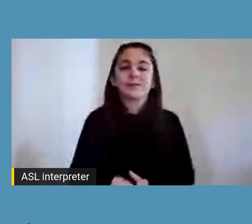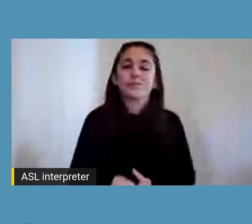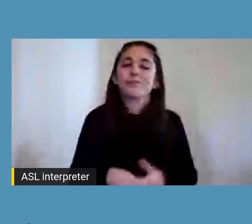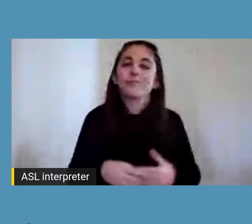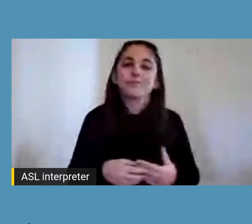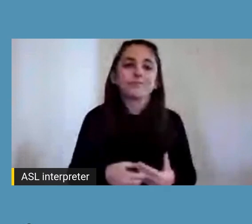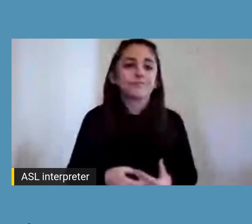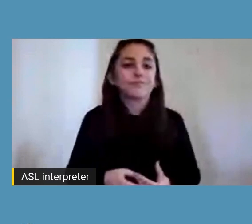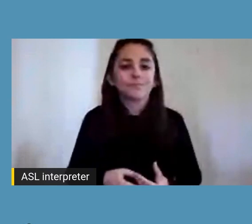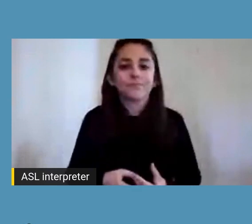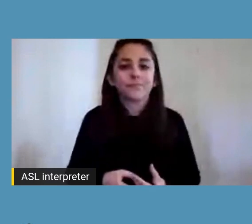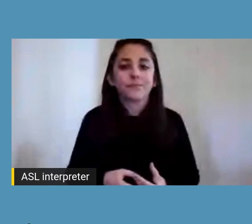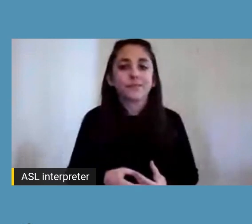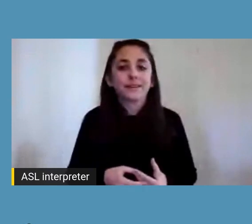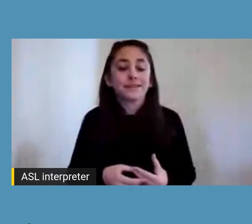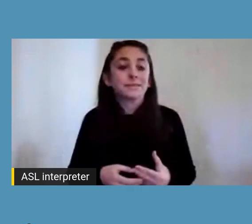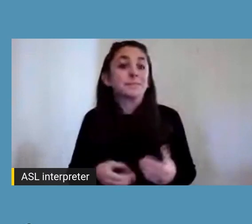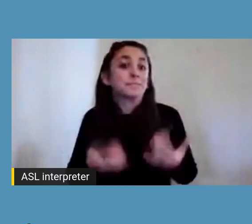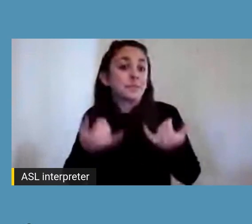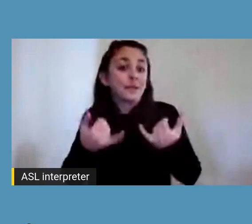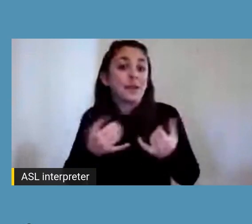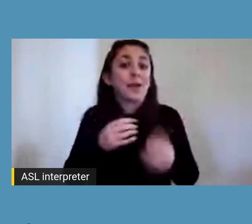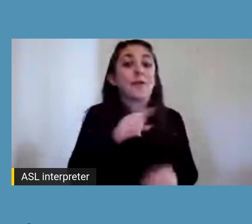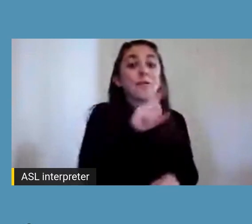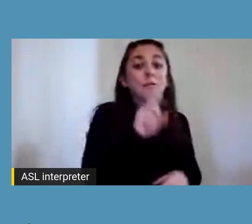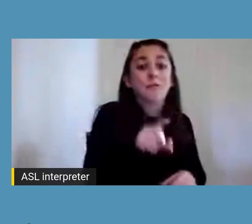it is time to open it up to questions.